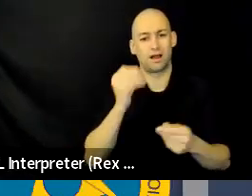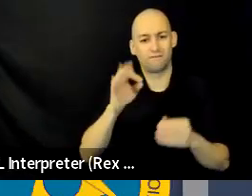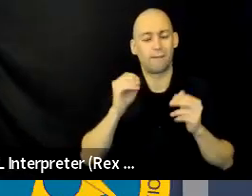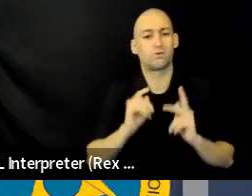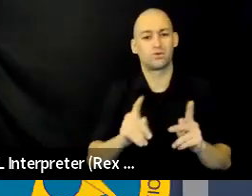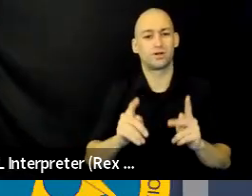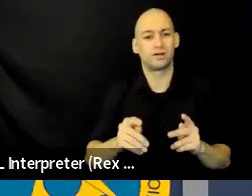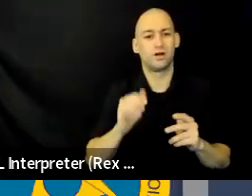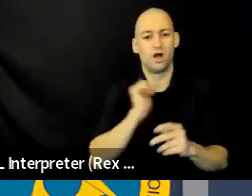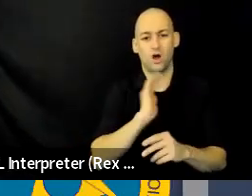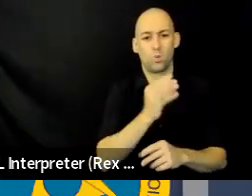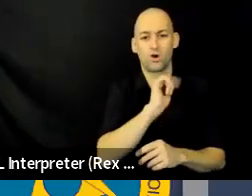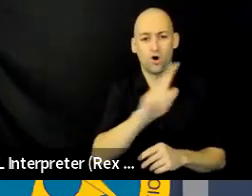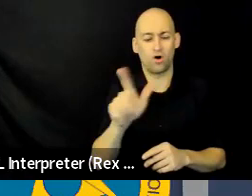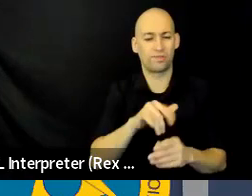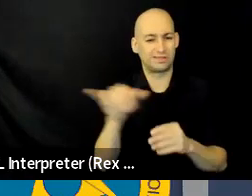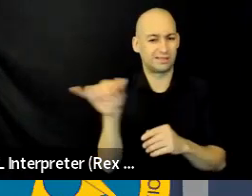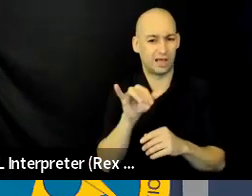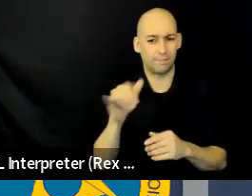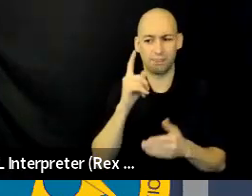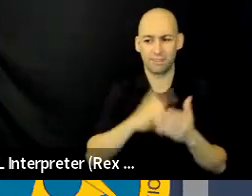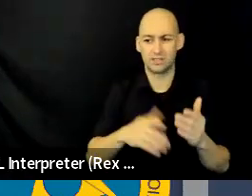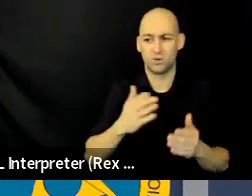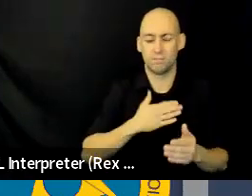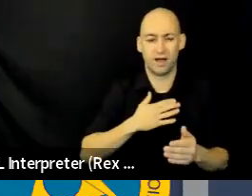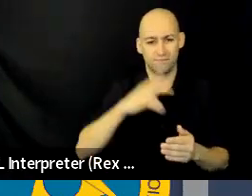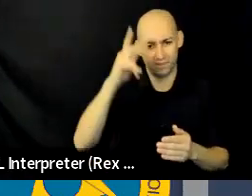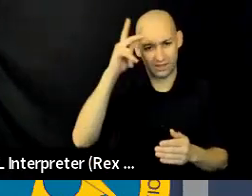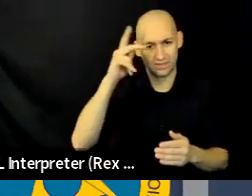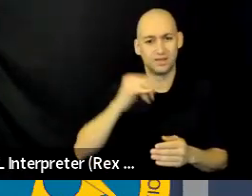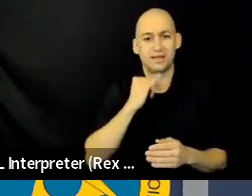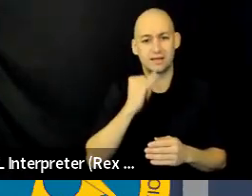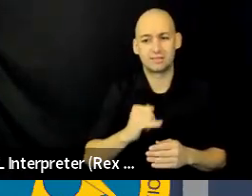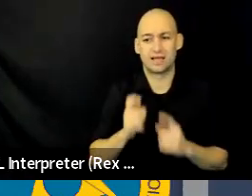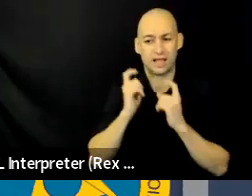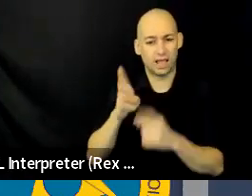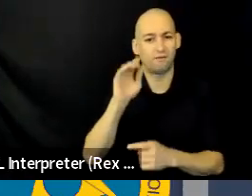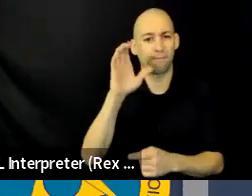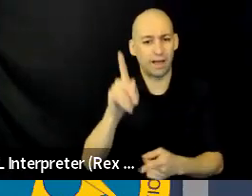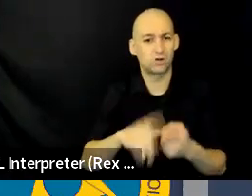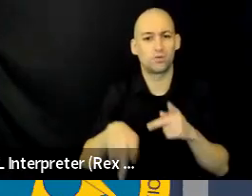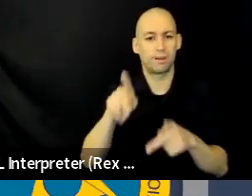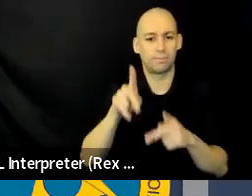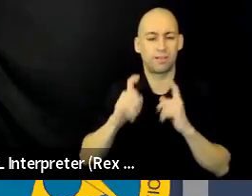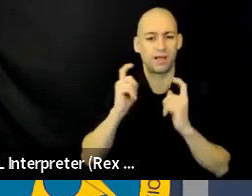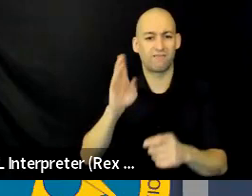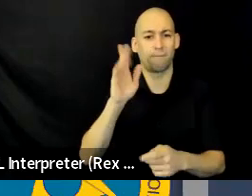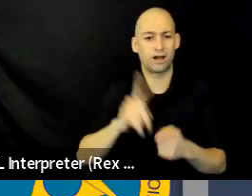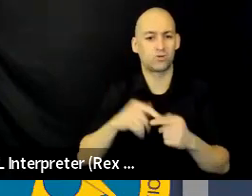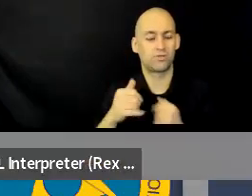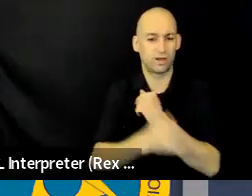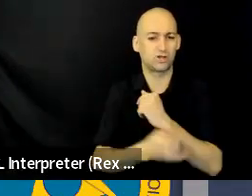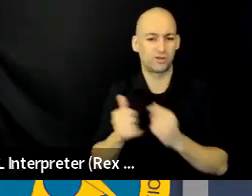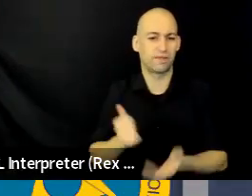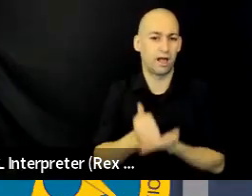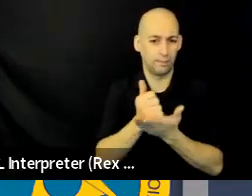It doesn't matter who we are. That's what my philosophy of life is, giving back to people and to the country that helped me. Thank you.